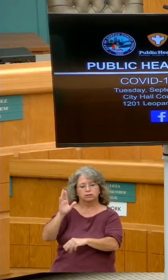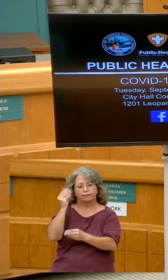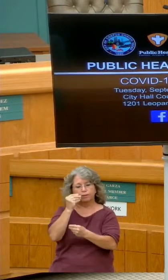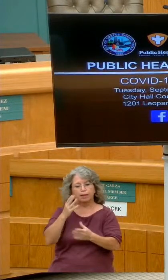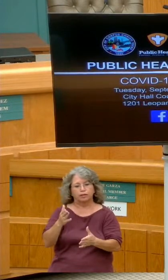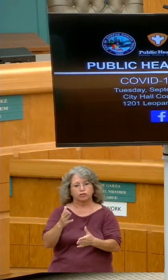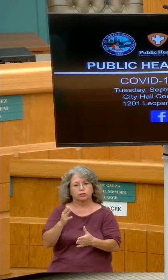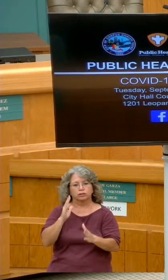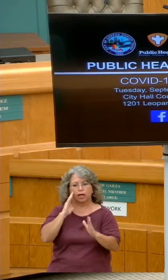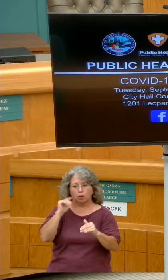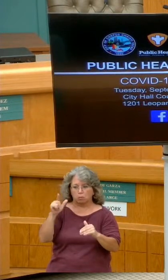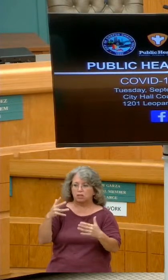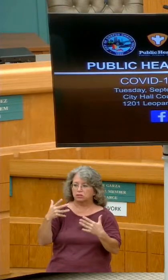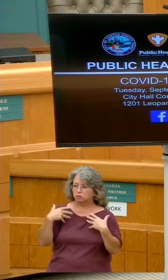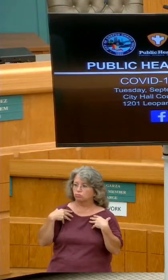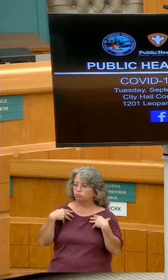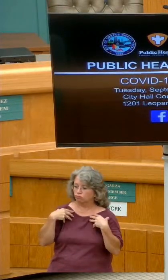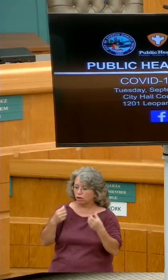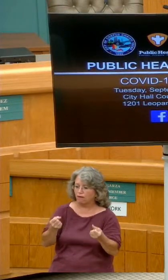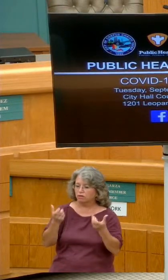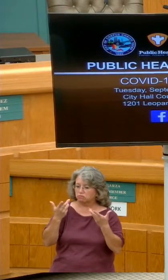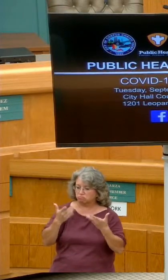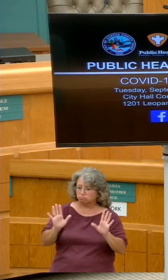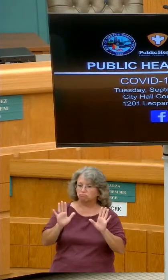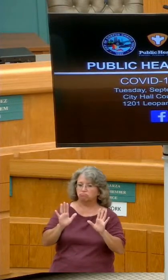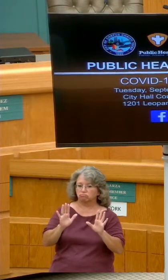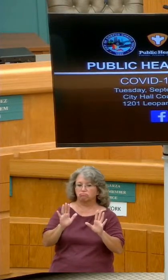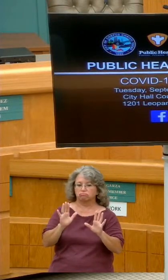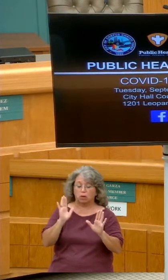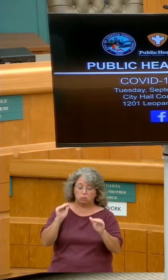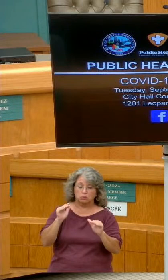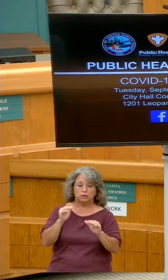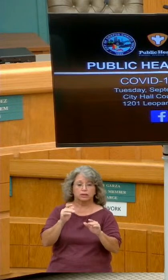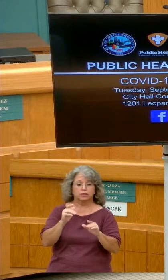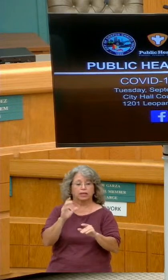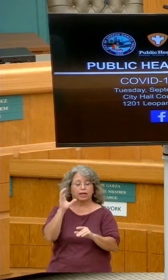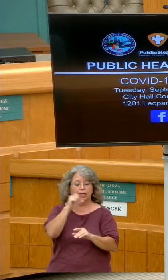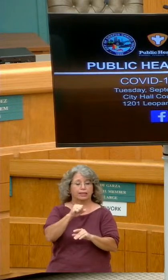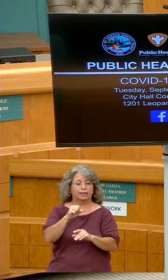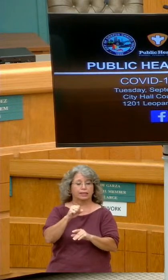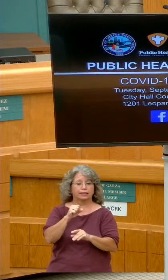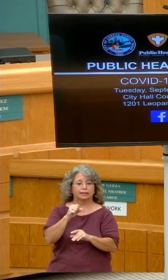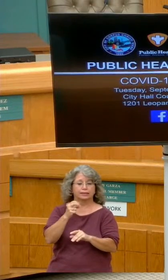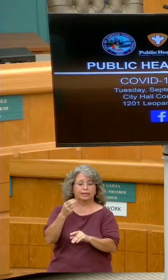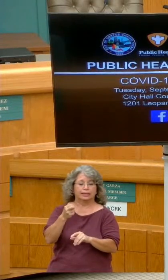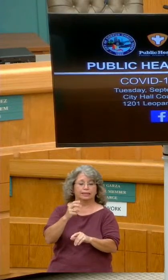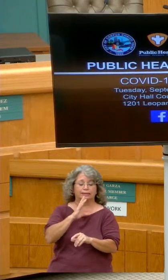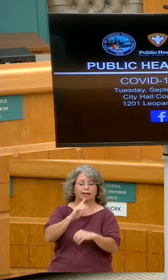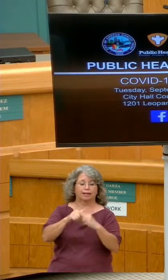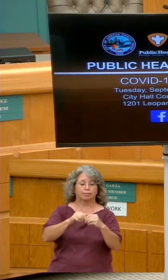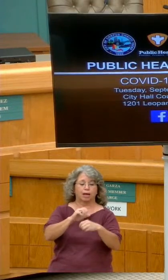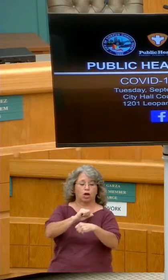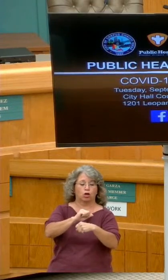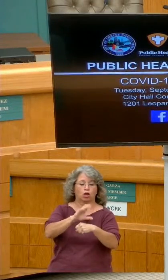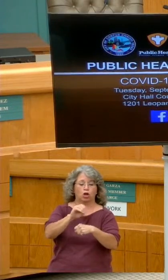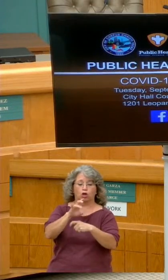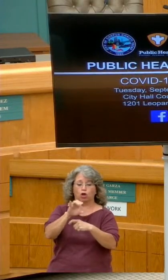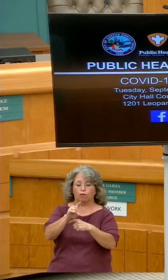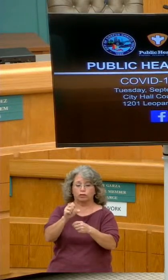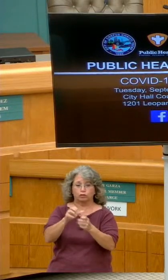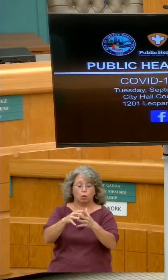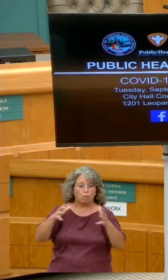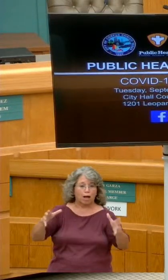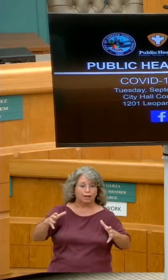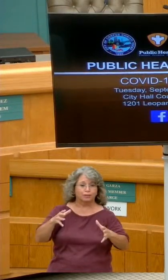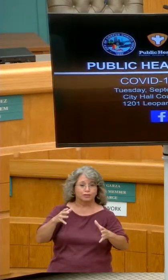he is recovering or recovered from, I guess he just had talked about COVID so much that he couldn't stand not getting it,